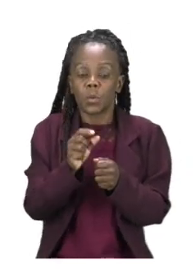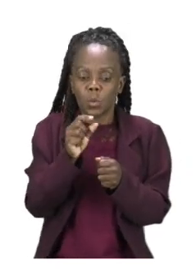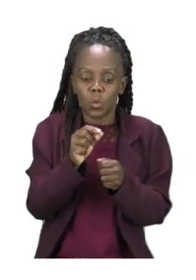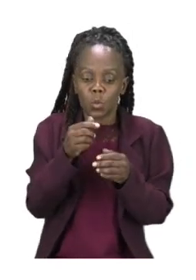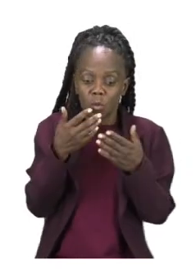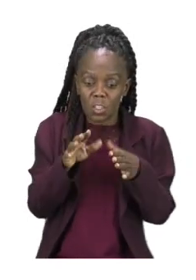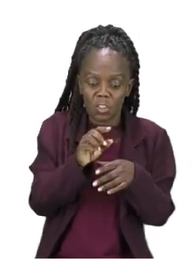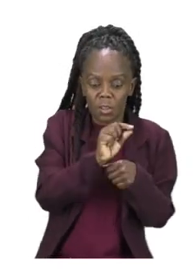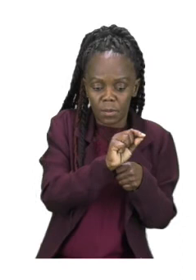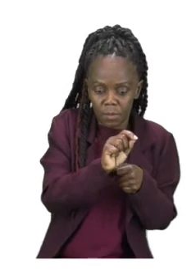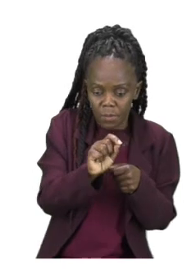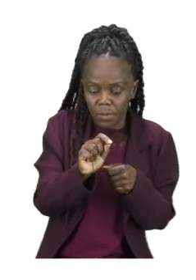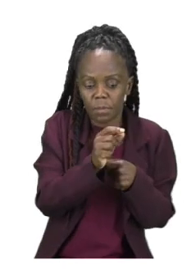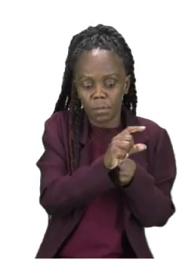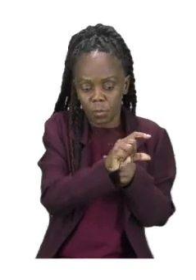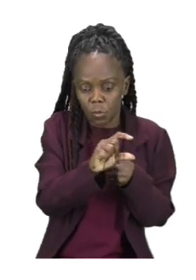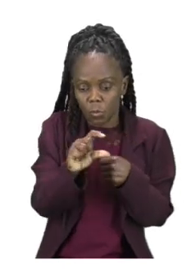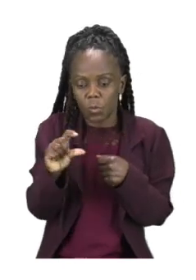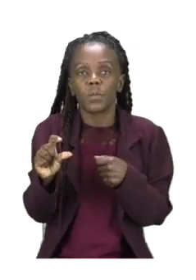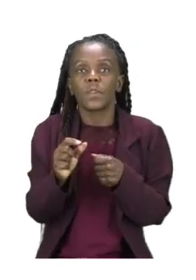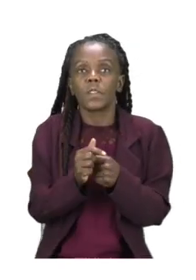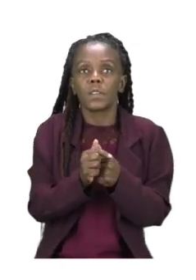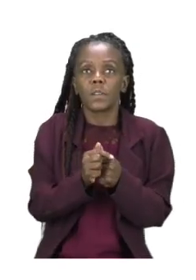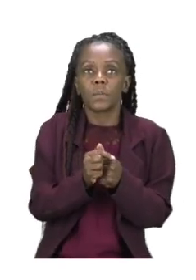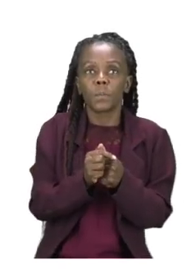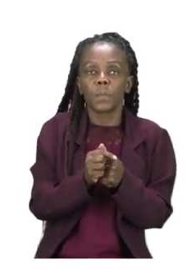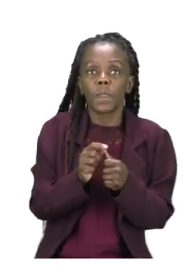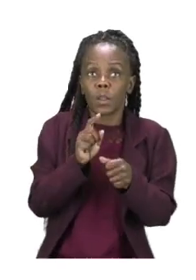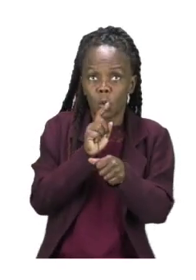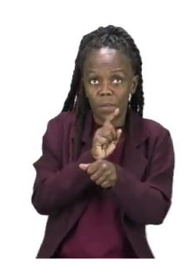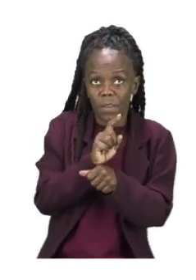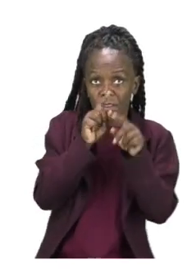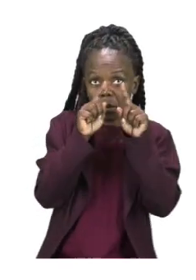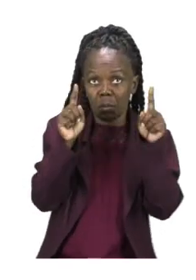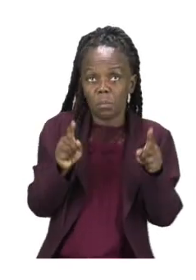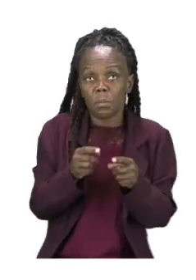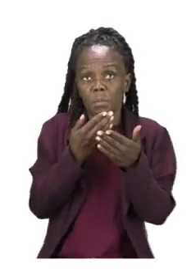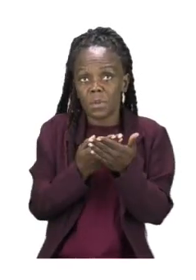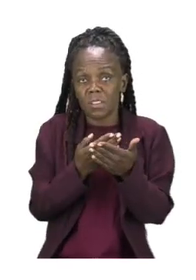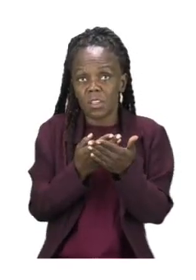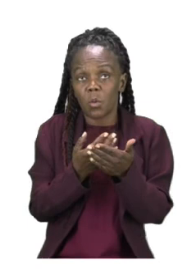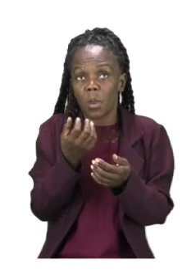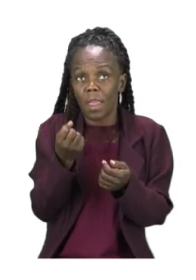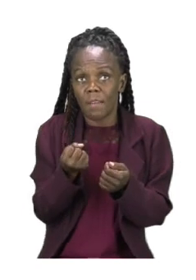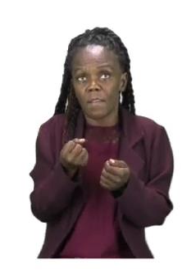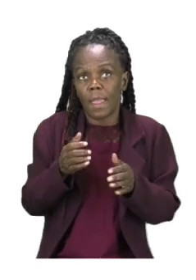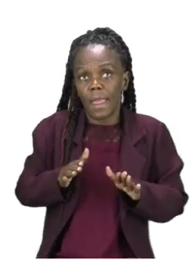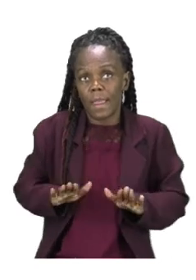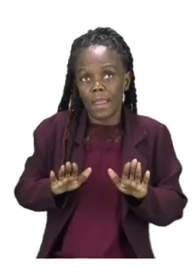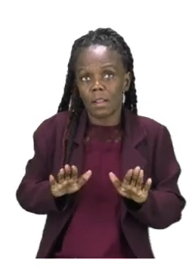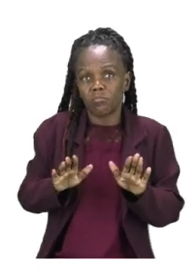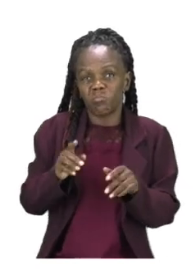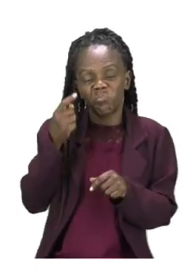the first picture where we have a girl and she is thinking about herself. Which word